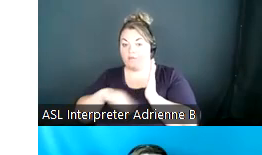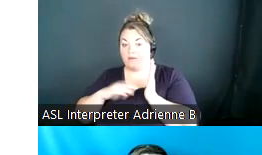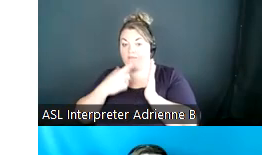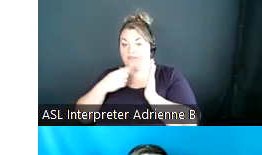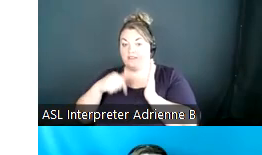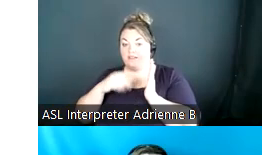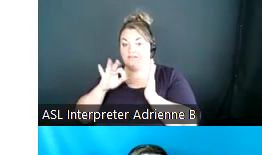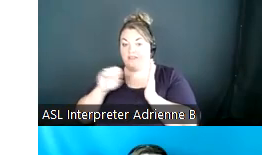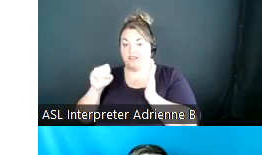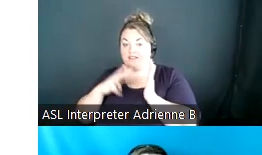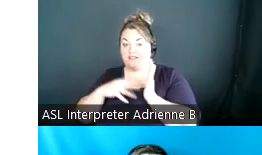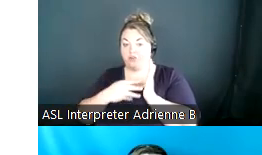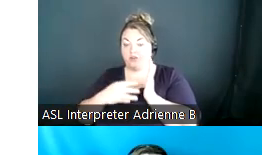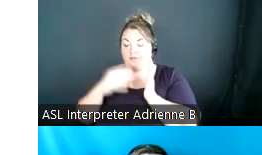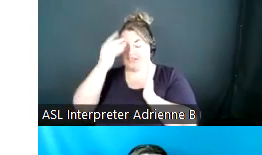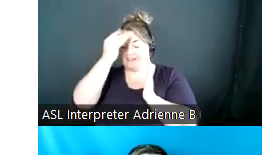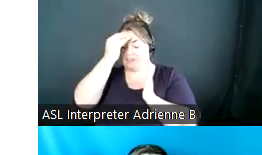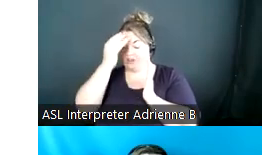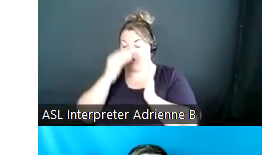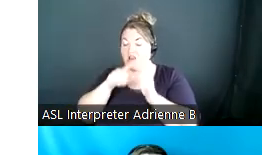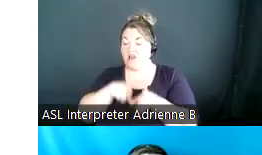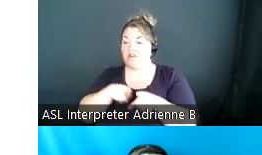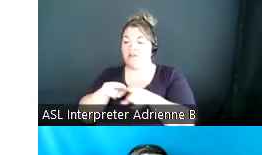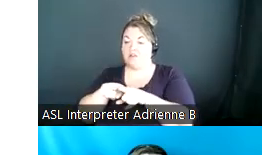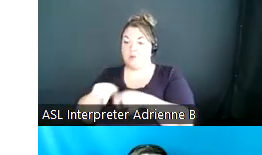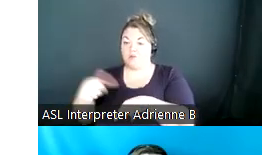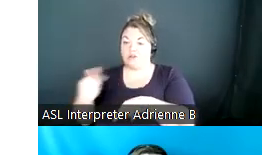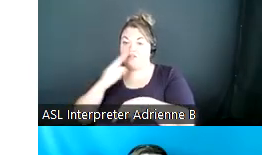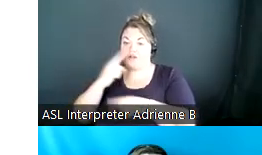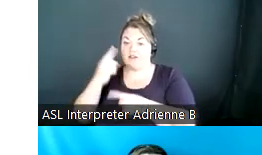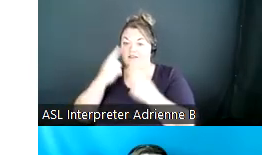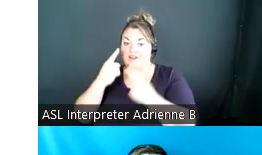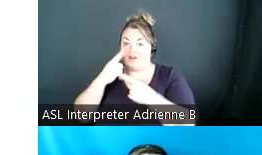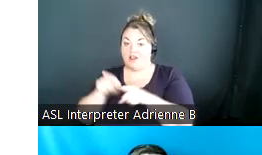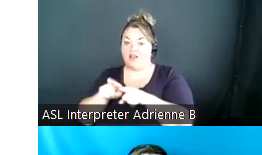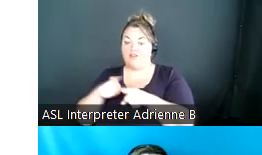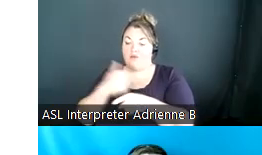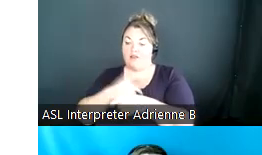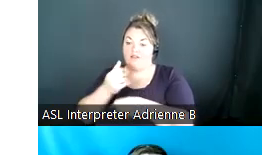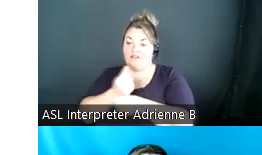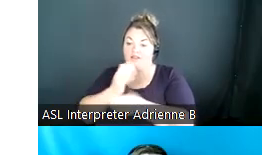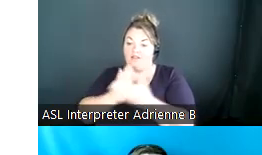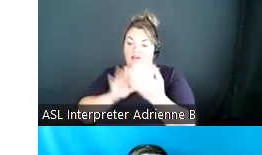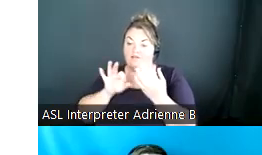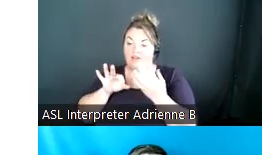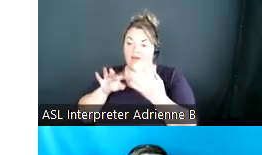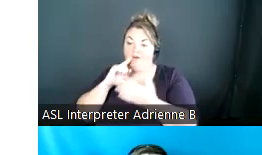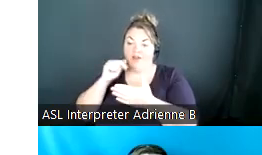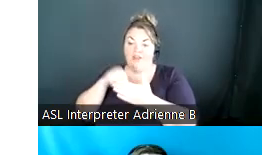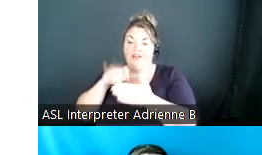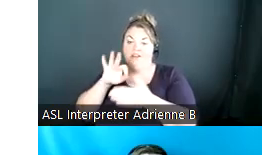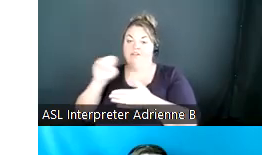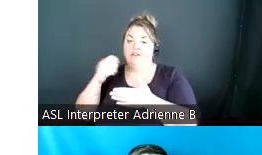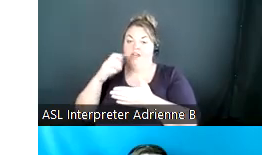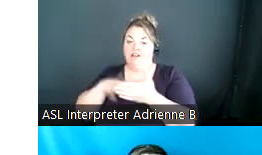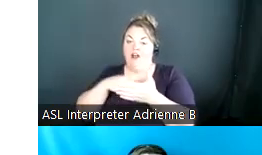is being taken under consideration and alternatives are being considered as we have received some feedback on this fee schedule already.